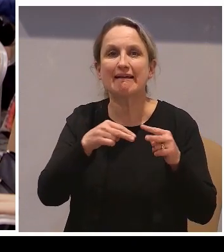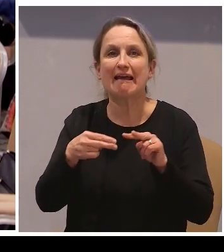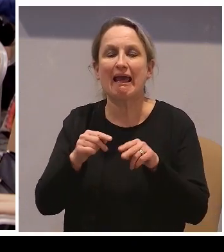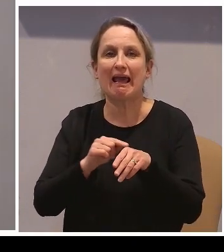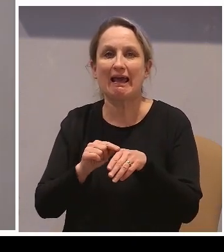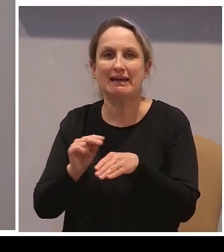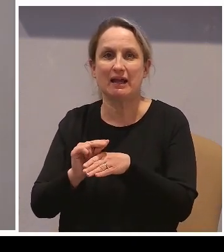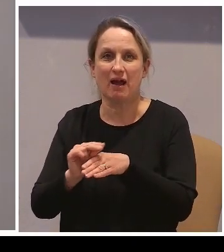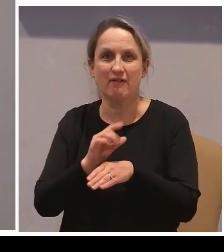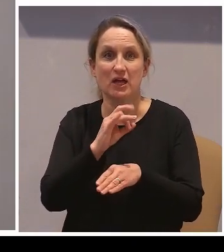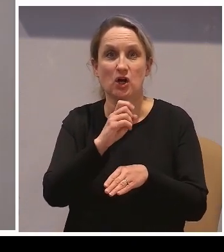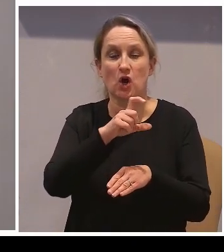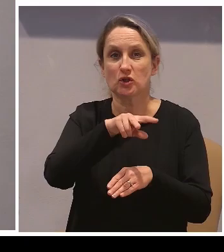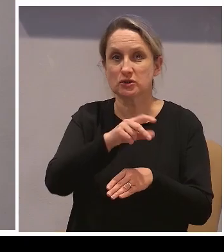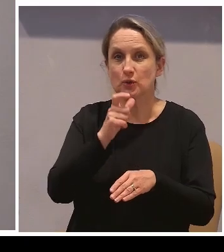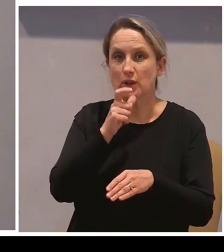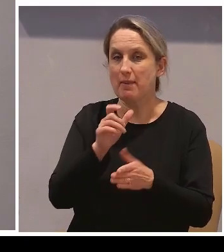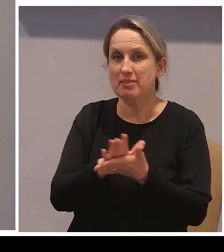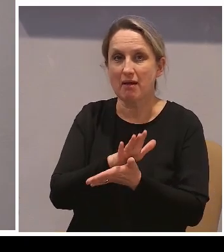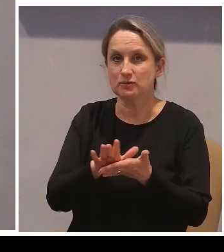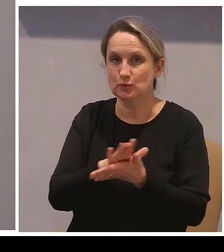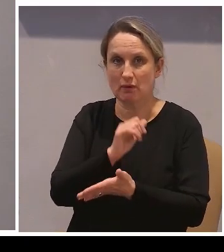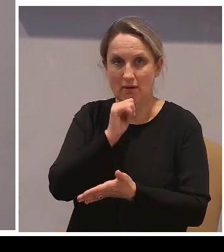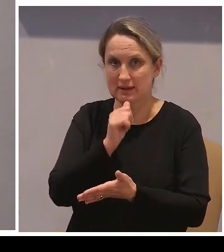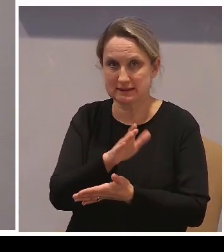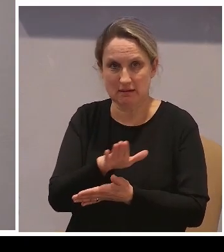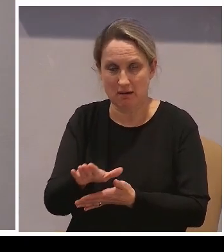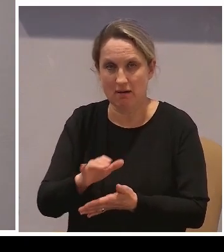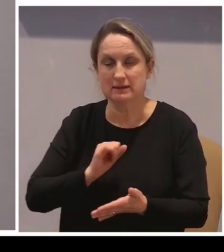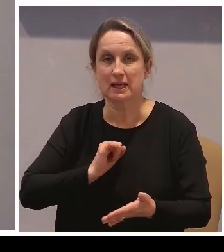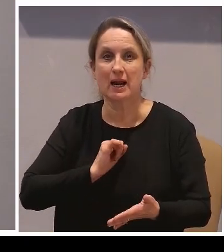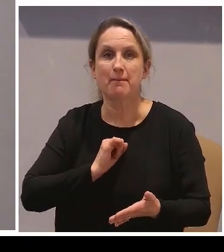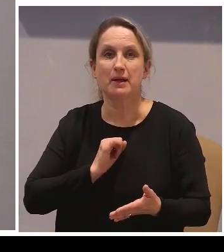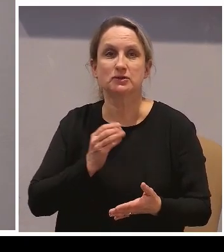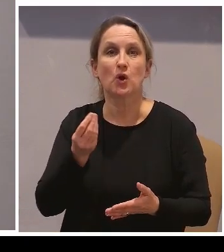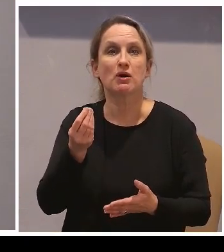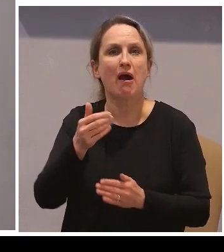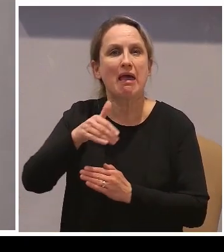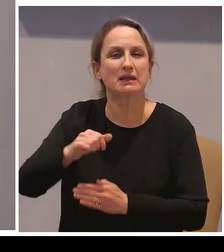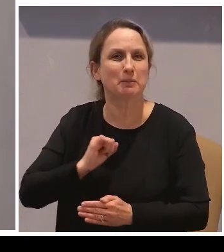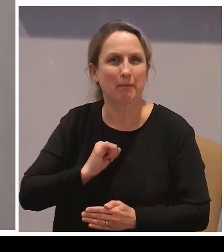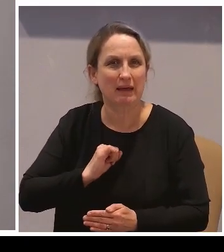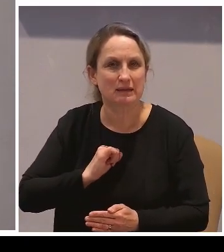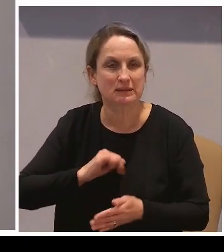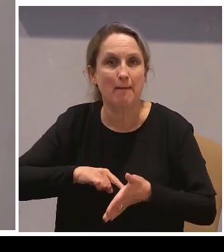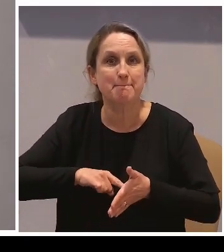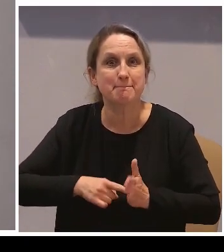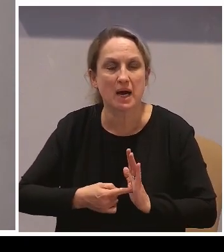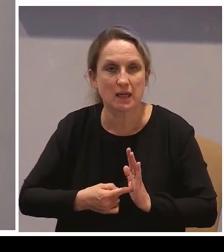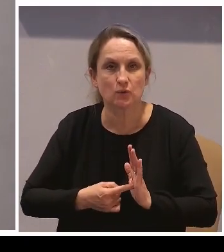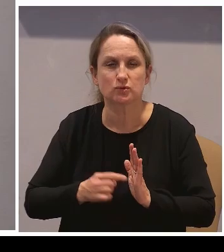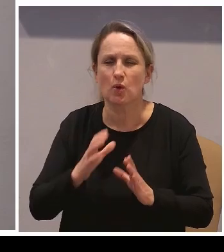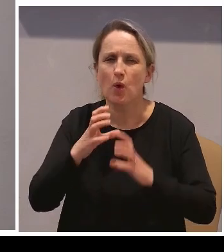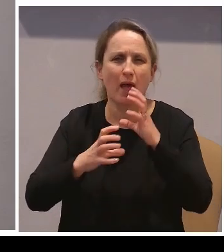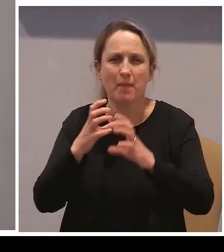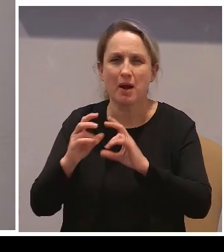know how far along the trials are. Russia's position is that this drug will